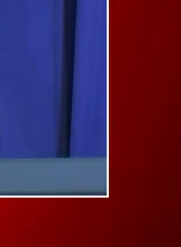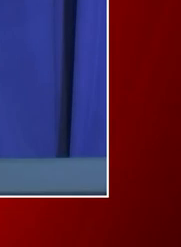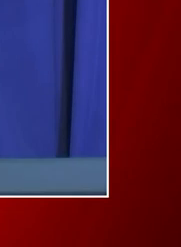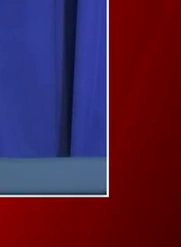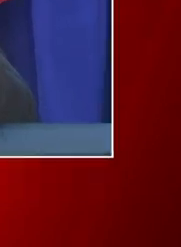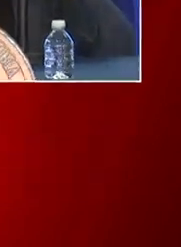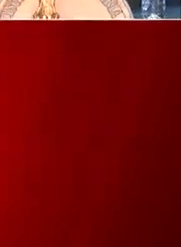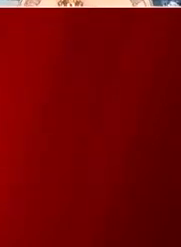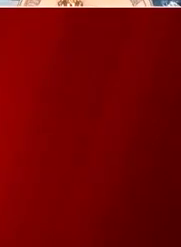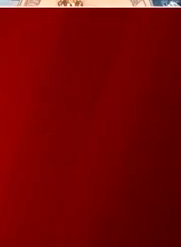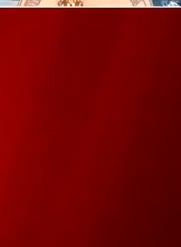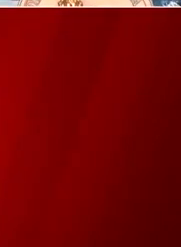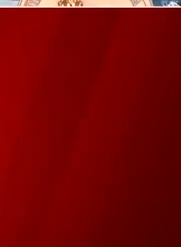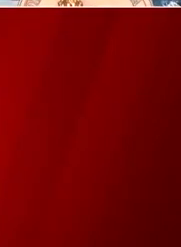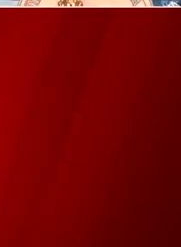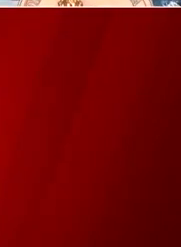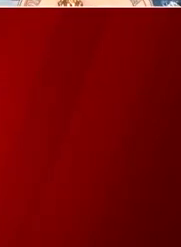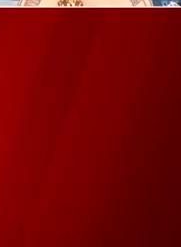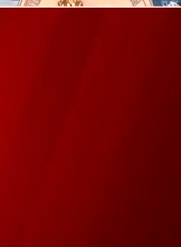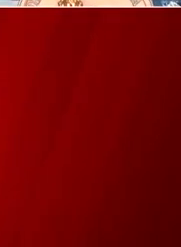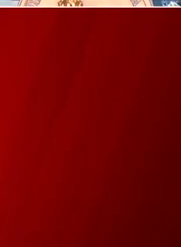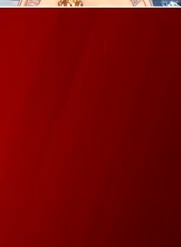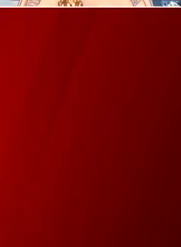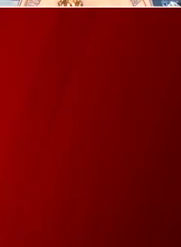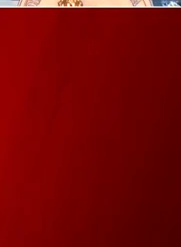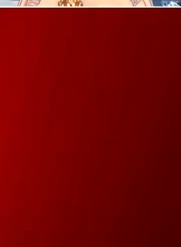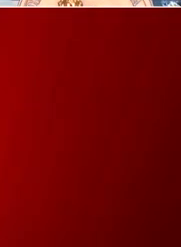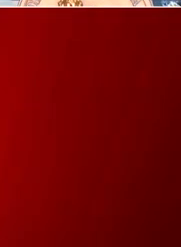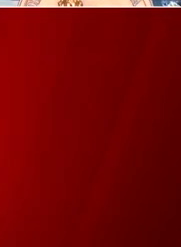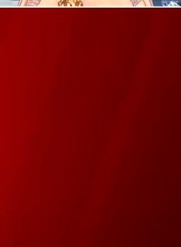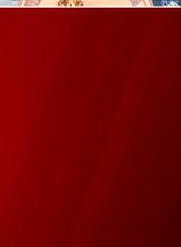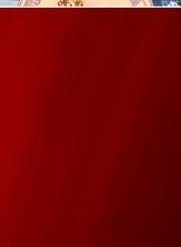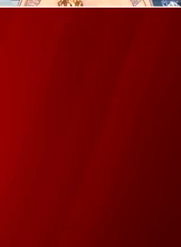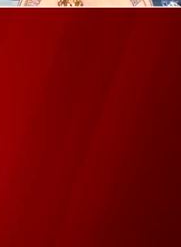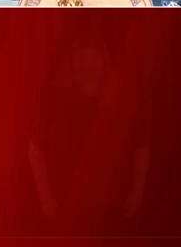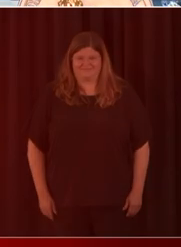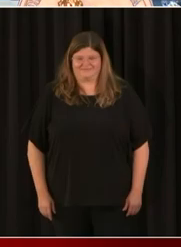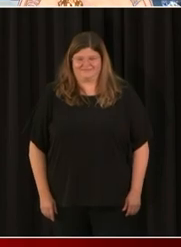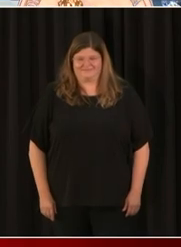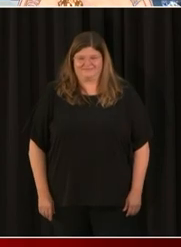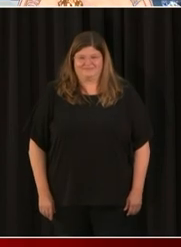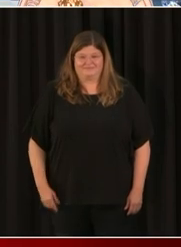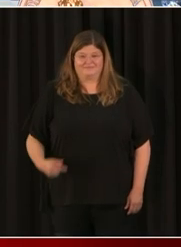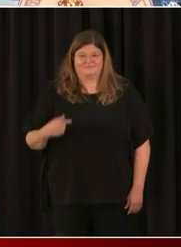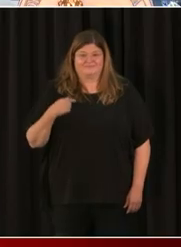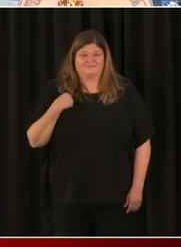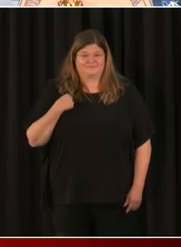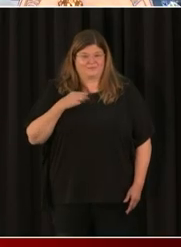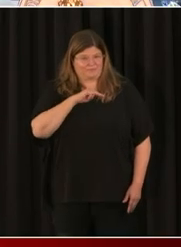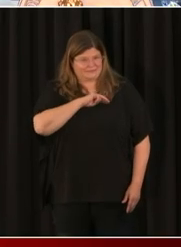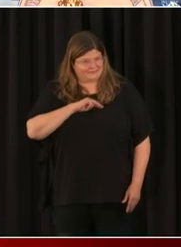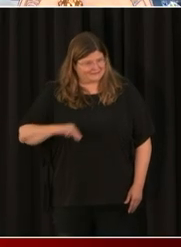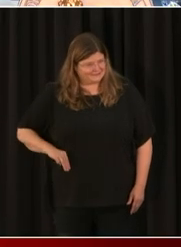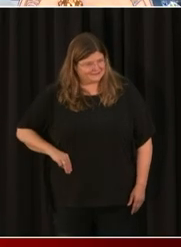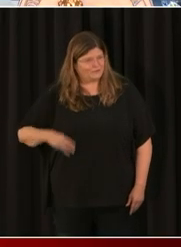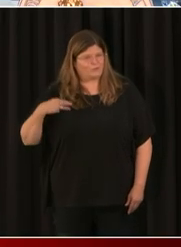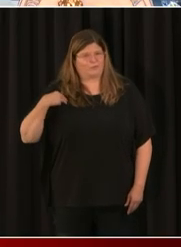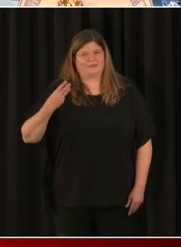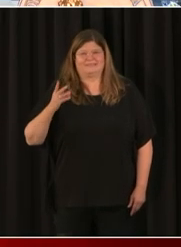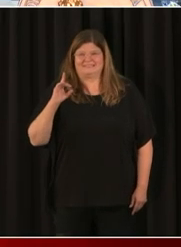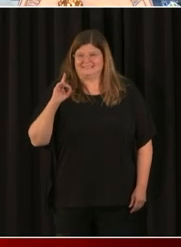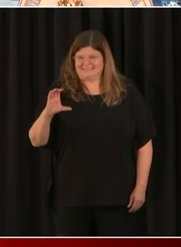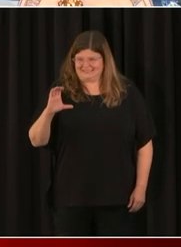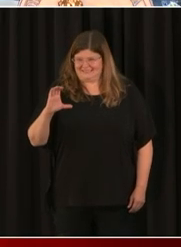Good morning. I'm Muriel Bowser. Am I on? Can you hear me? Good morning. I'm Muriel Bowser, I'm Mayor of Washington,